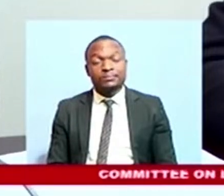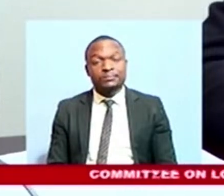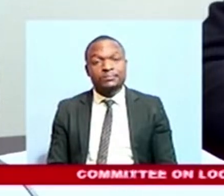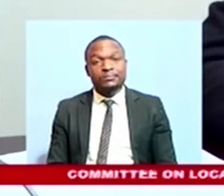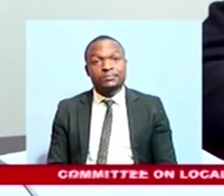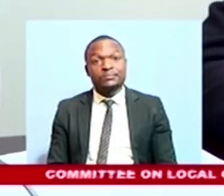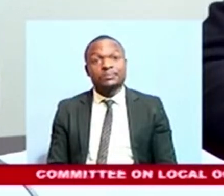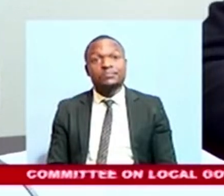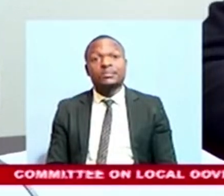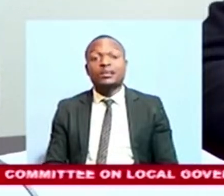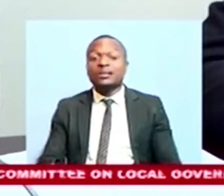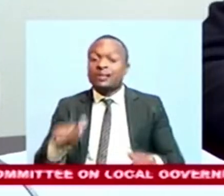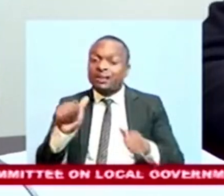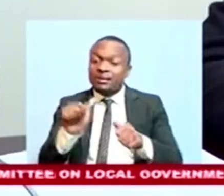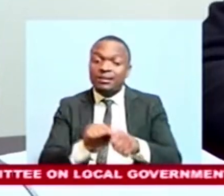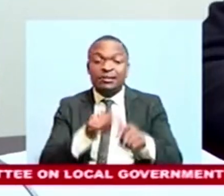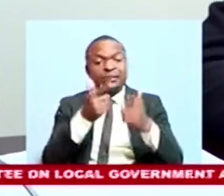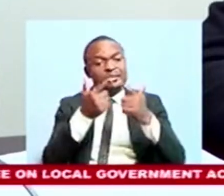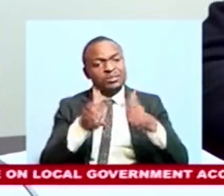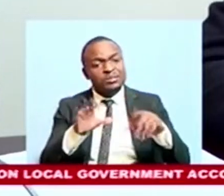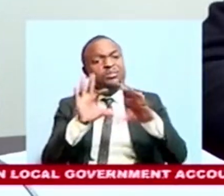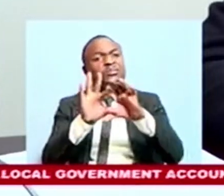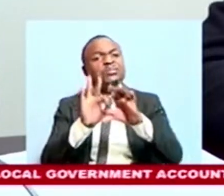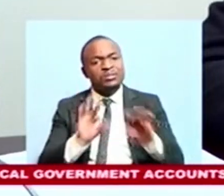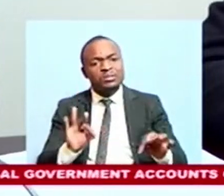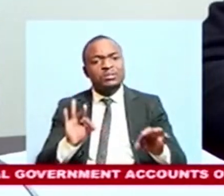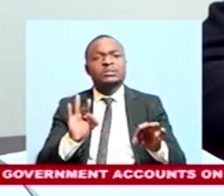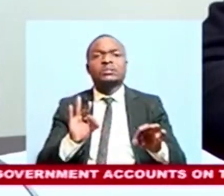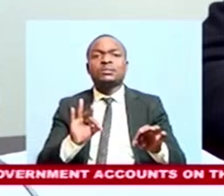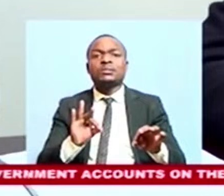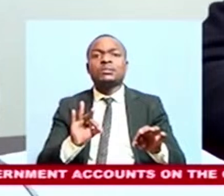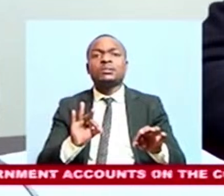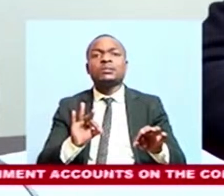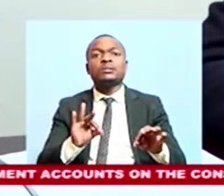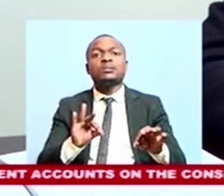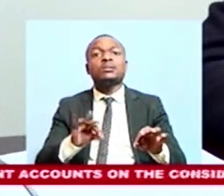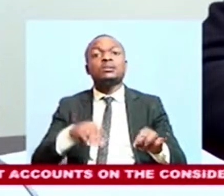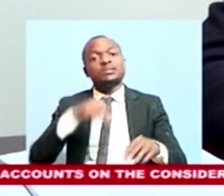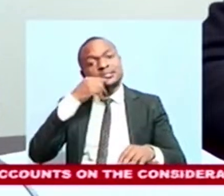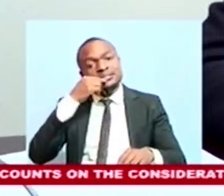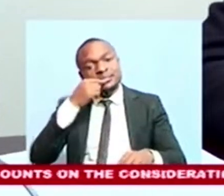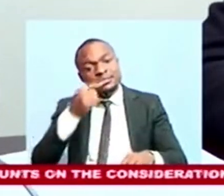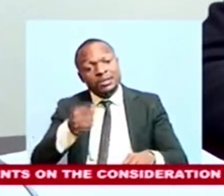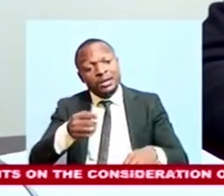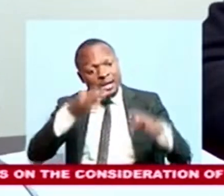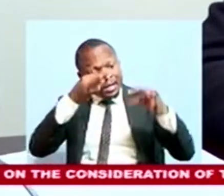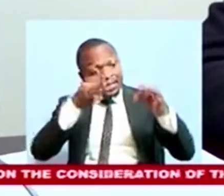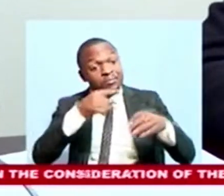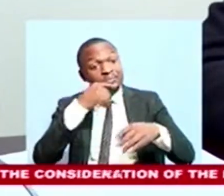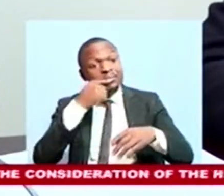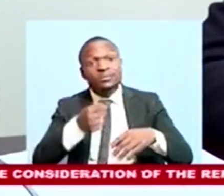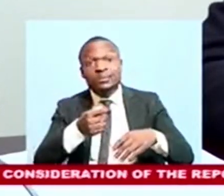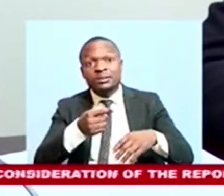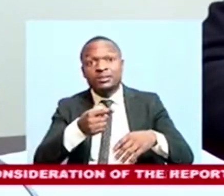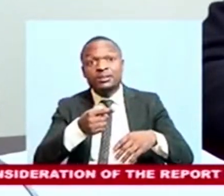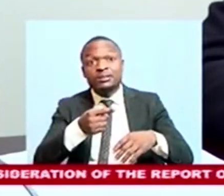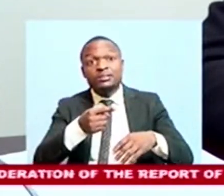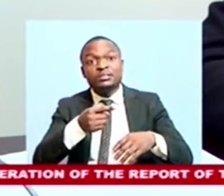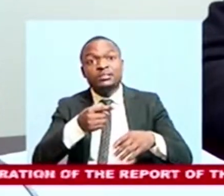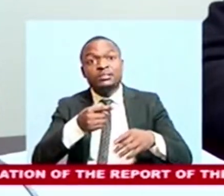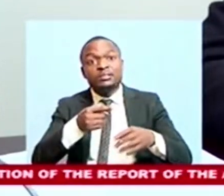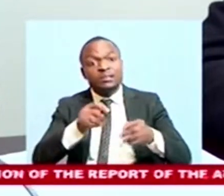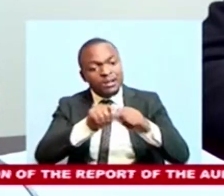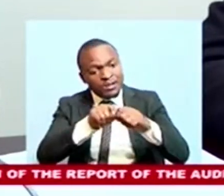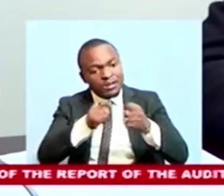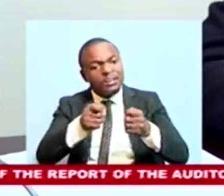In every language you find there is a proverb where they say if there's a rotten groundnut, you